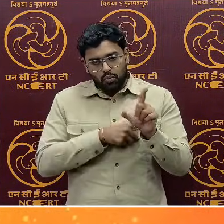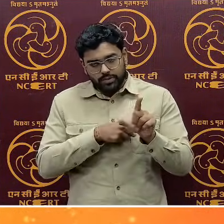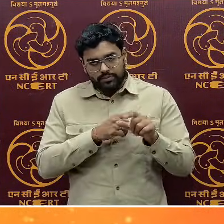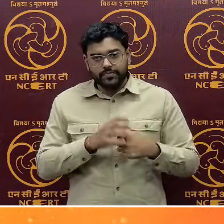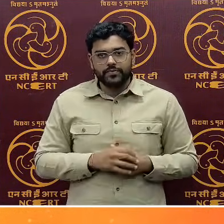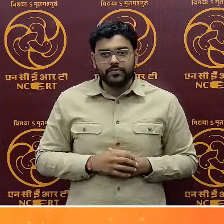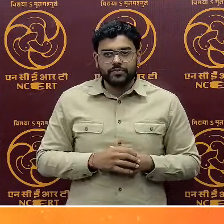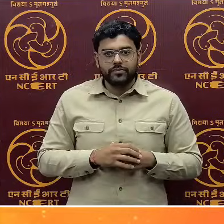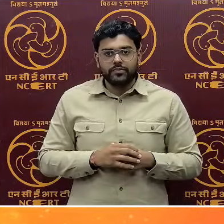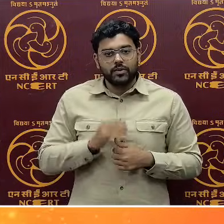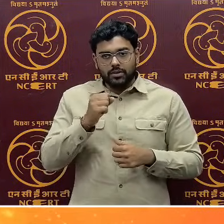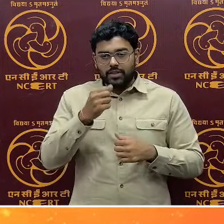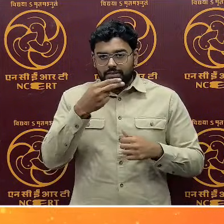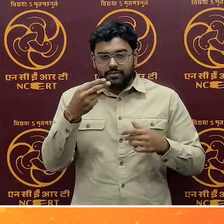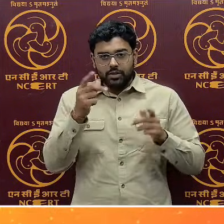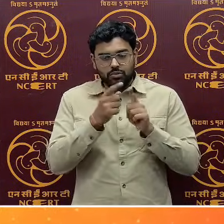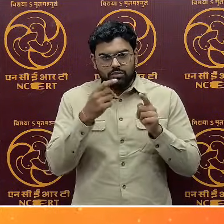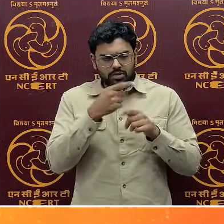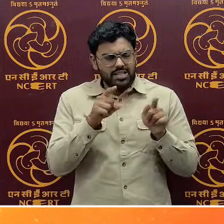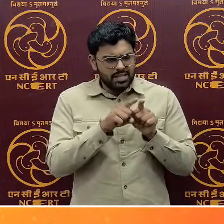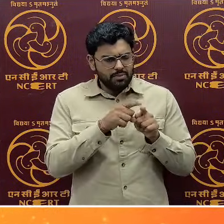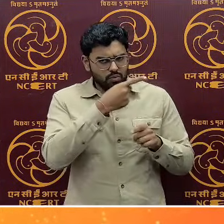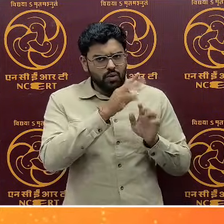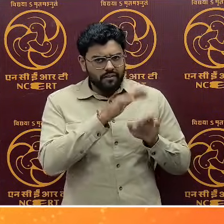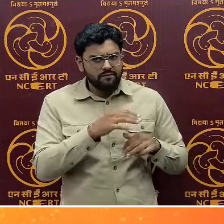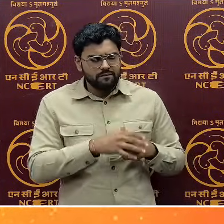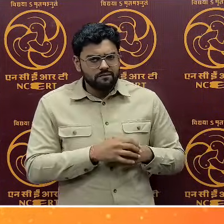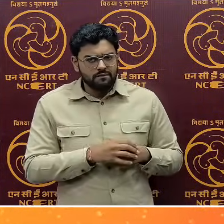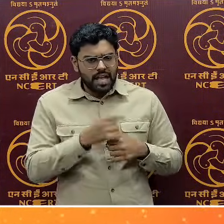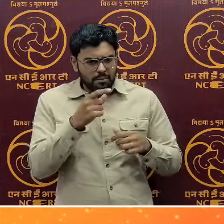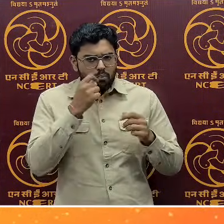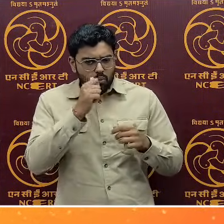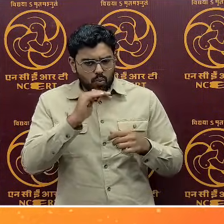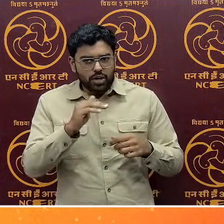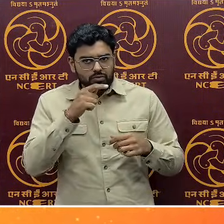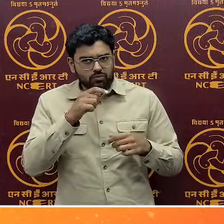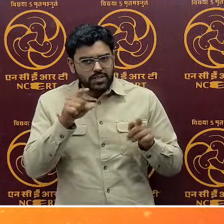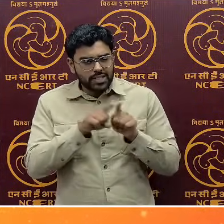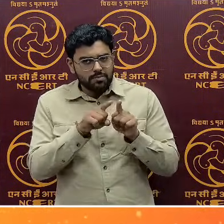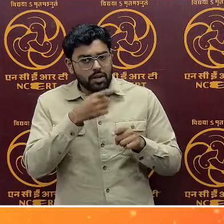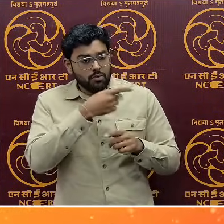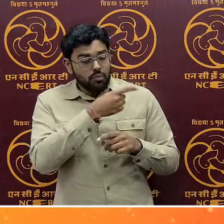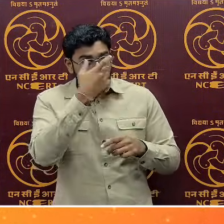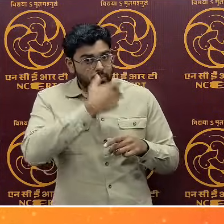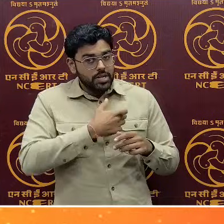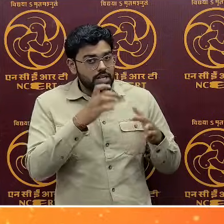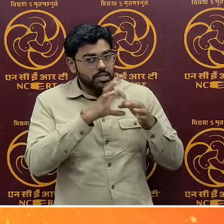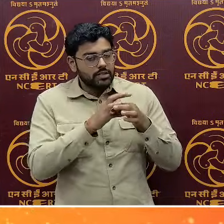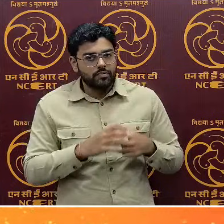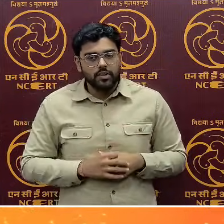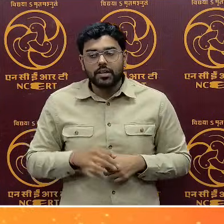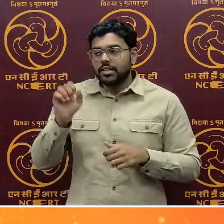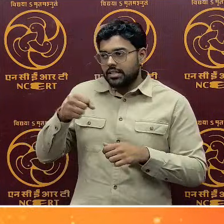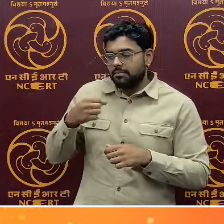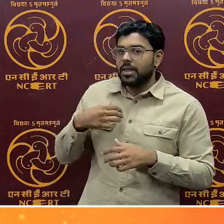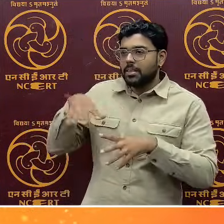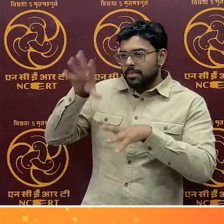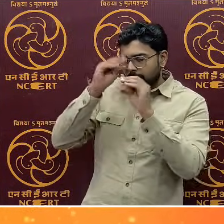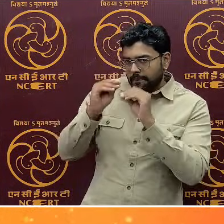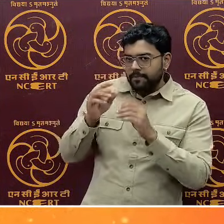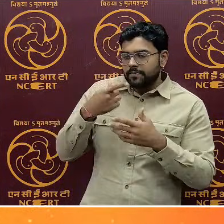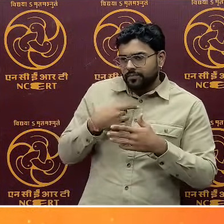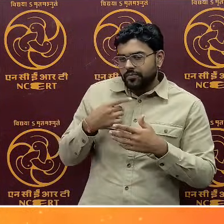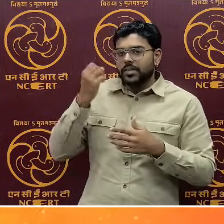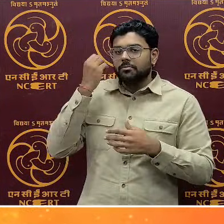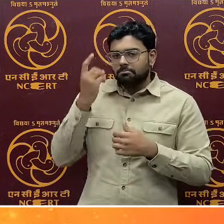So he got this nickname. Do you have any nickname related to your unique characteristics? Yeah, now that I've learned what